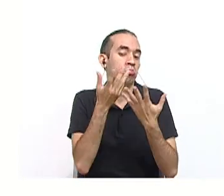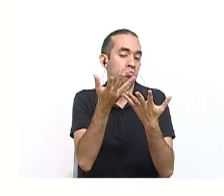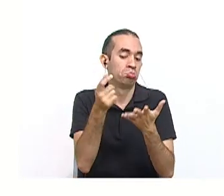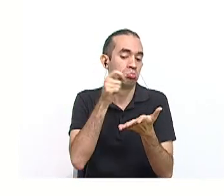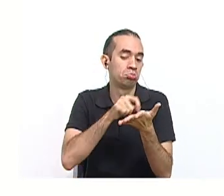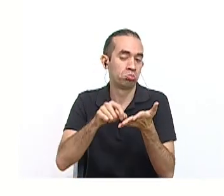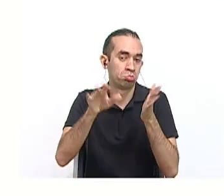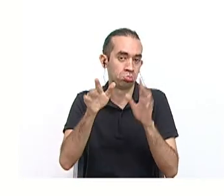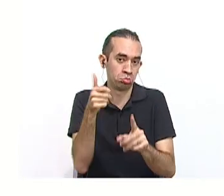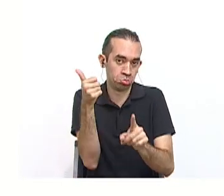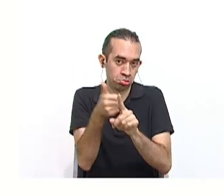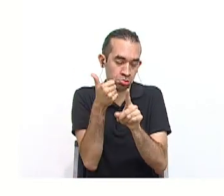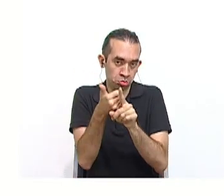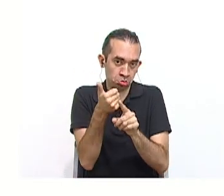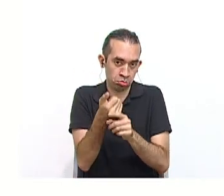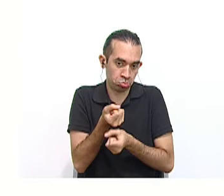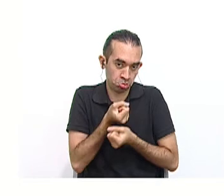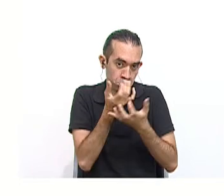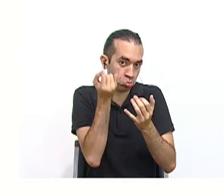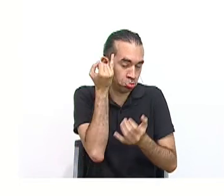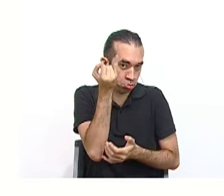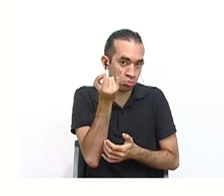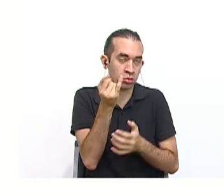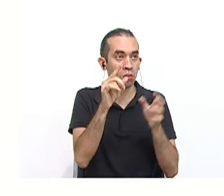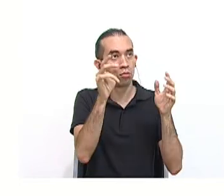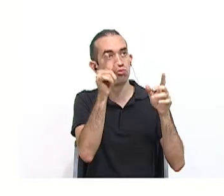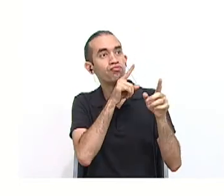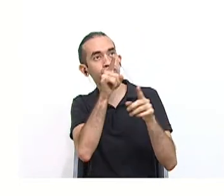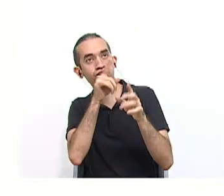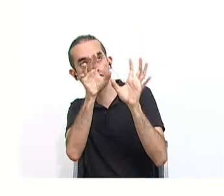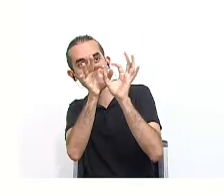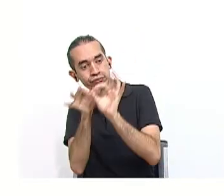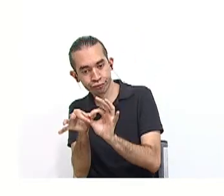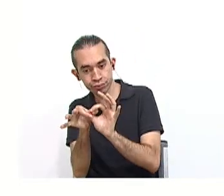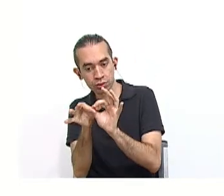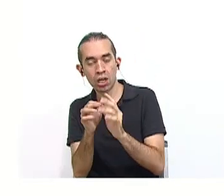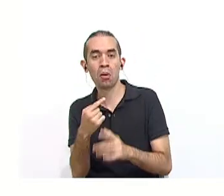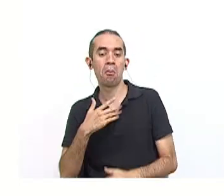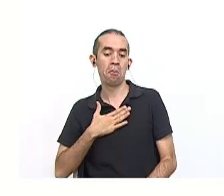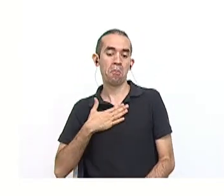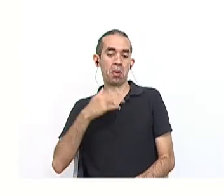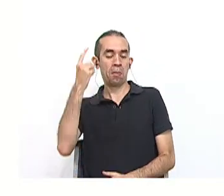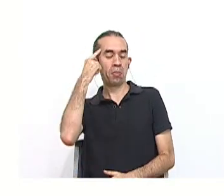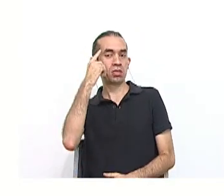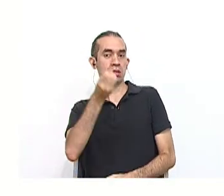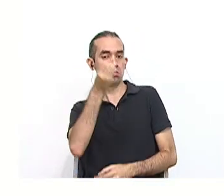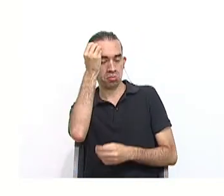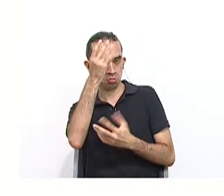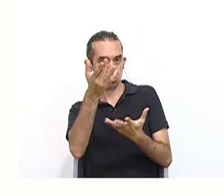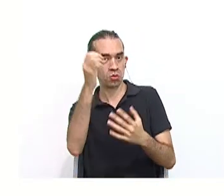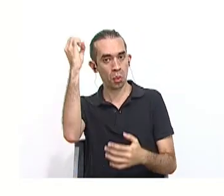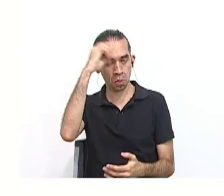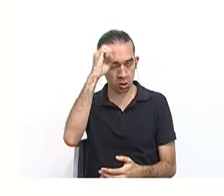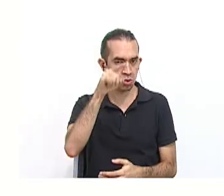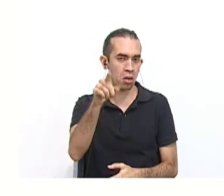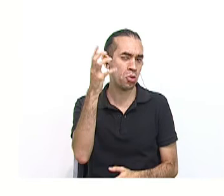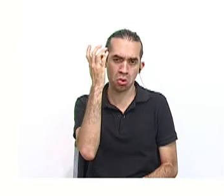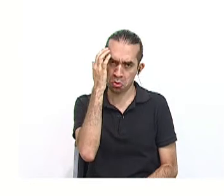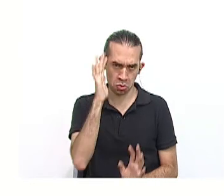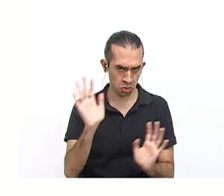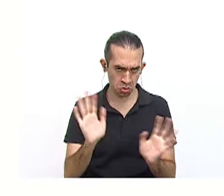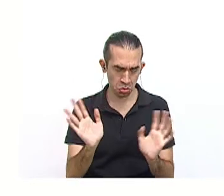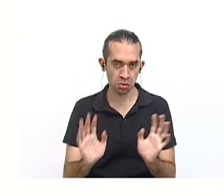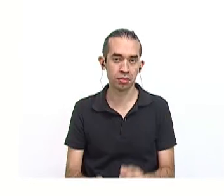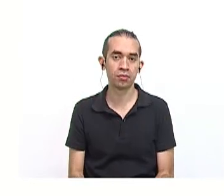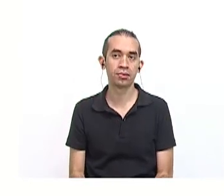writer is telling us. According to all the information, this is what I think, that you shouldn't worry a lot about this. But it